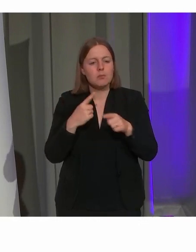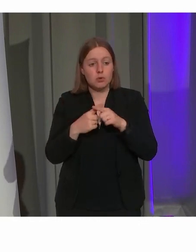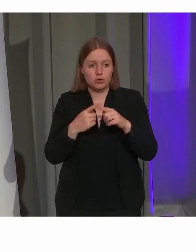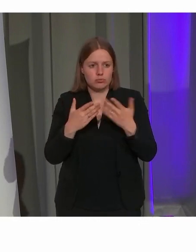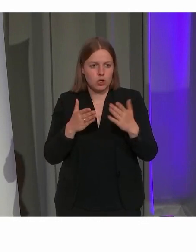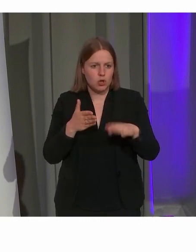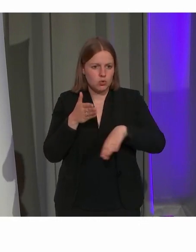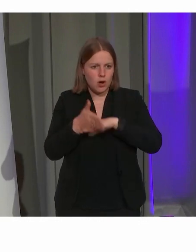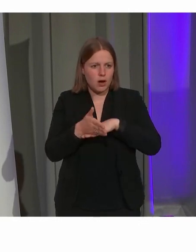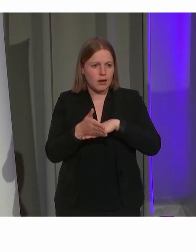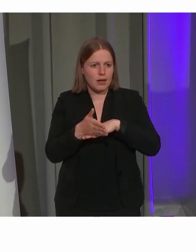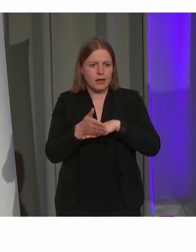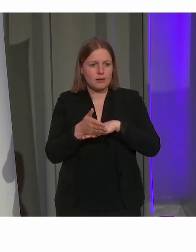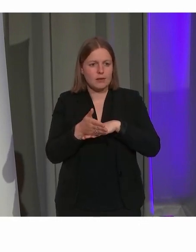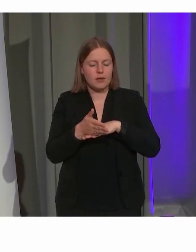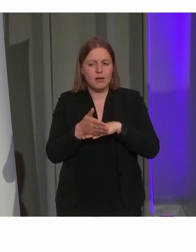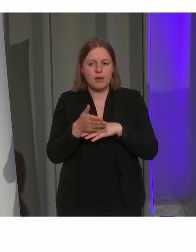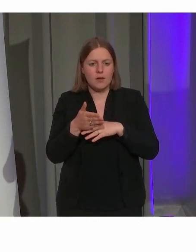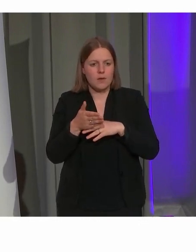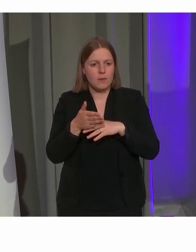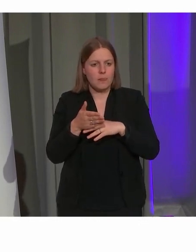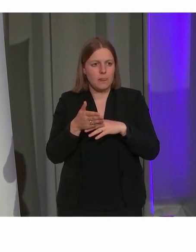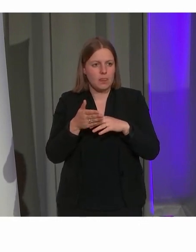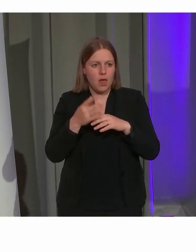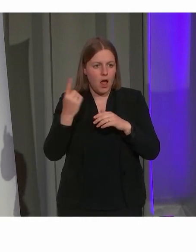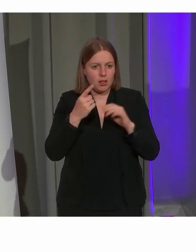there is a soundboard in Bruges.